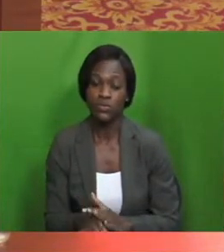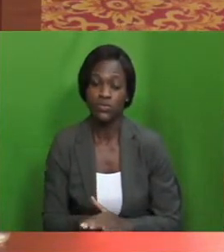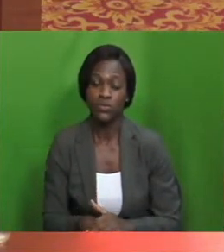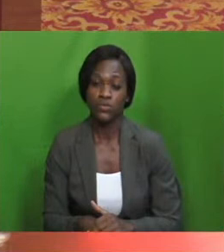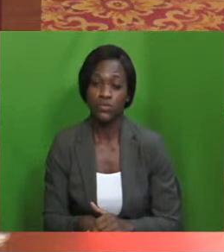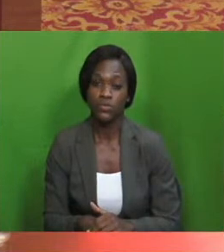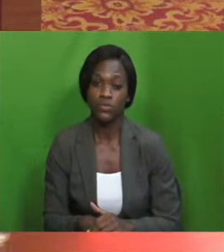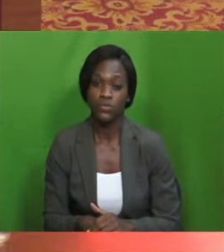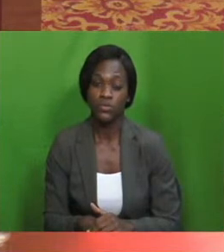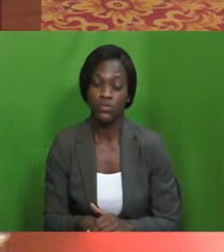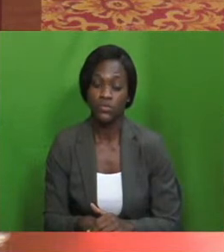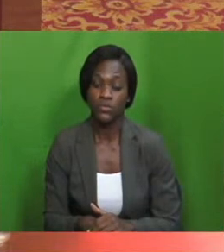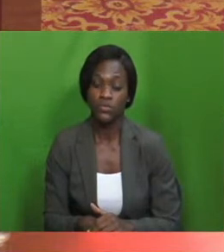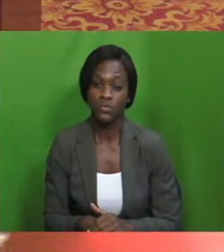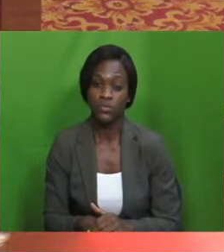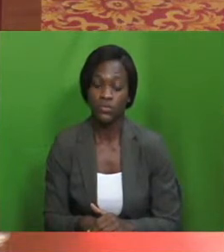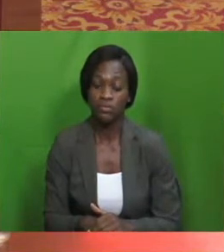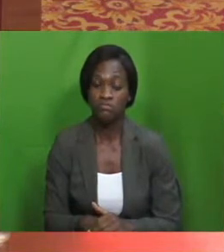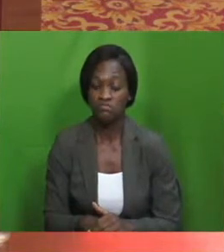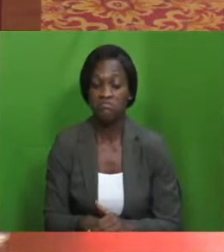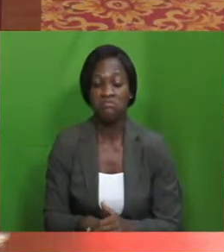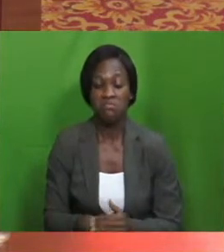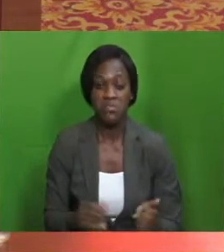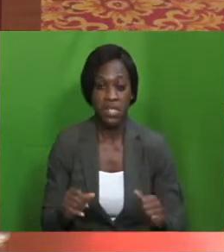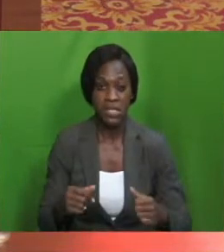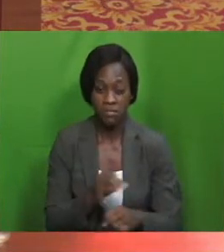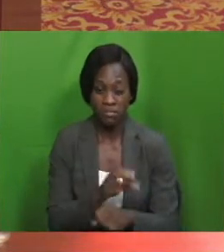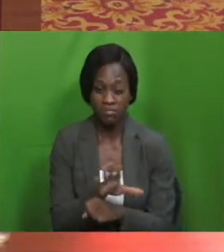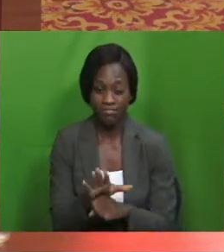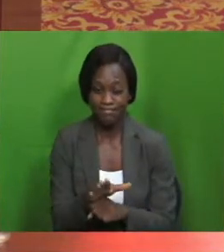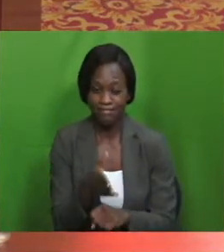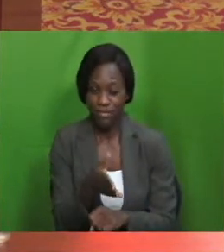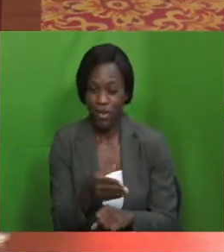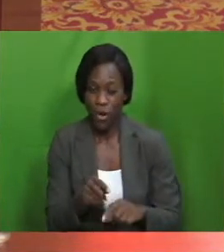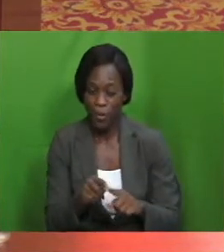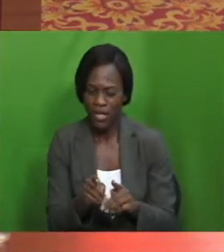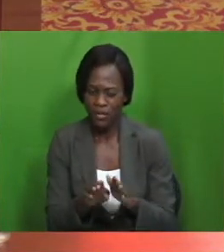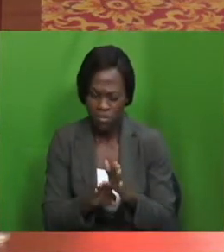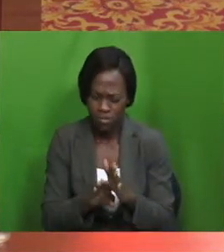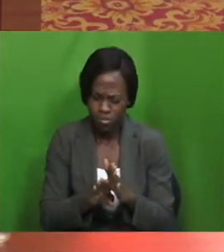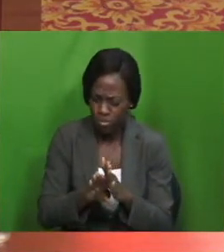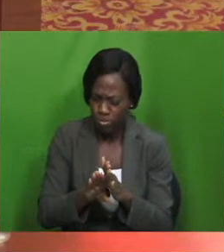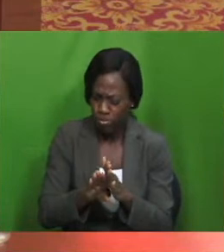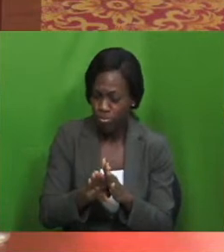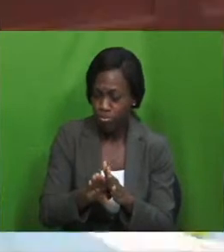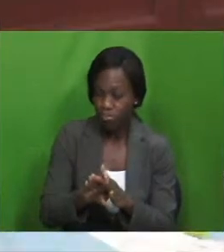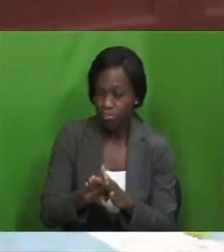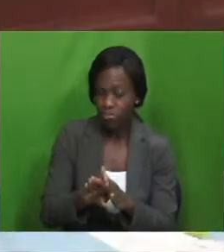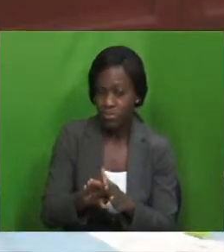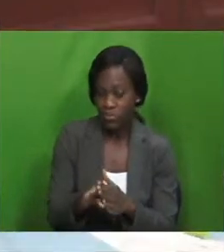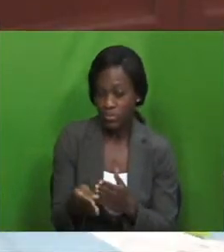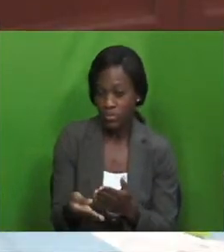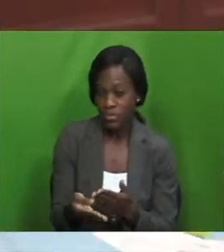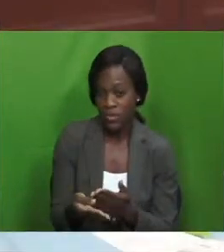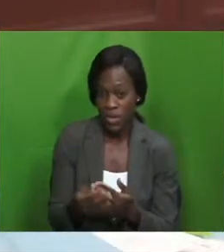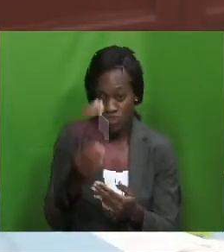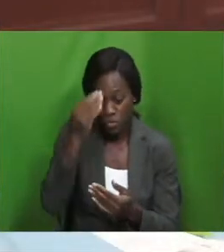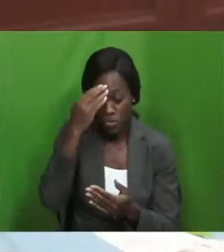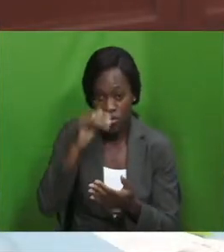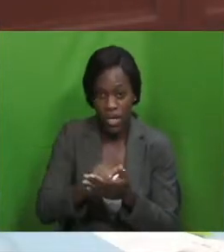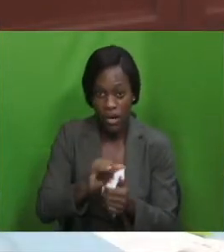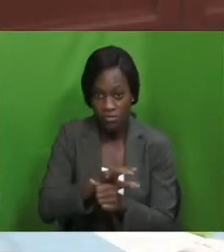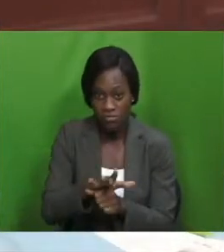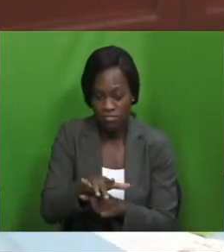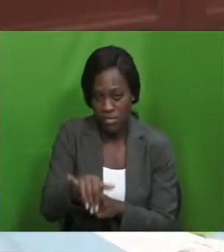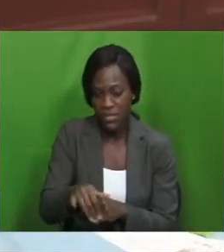in full recognition of COVID-19, in full recognition of the fact that COVID-19 is here to stay,